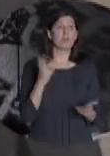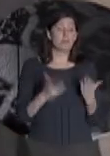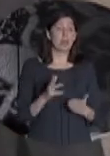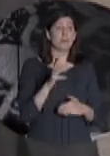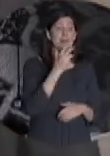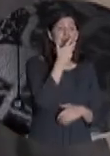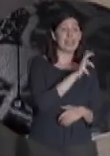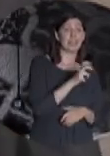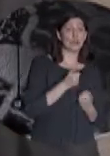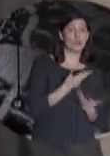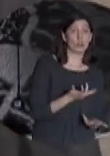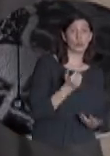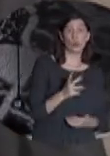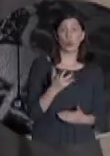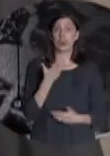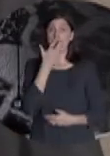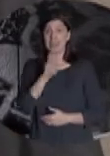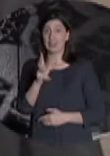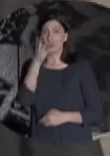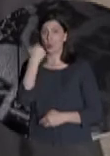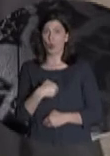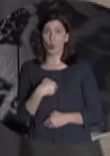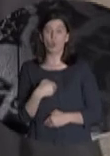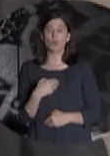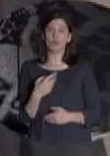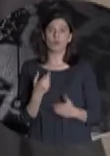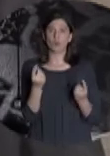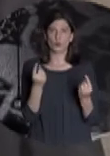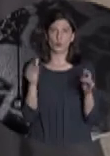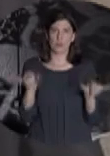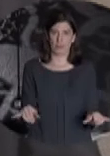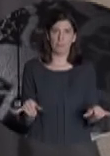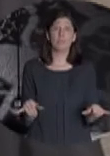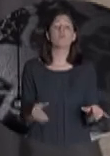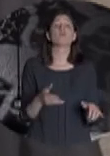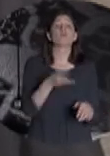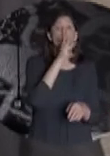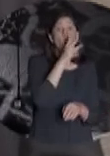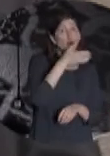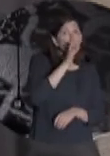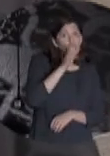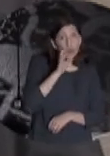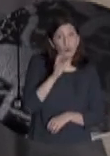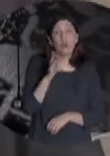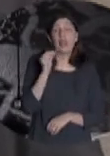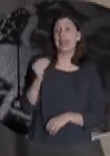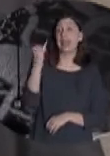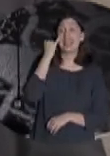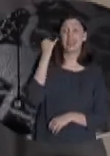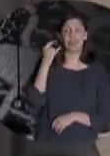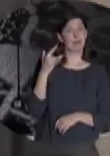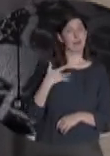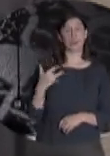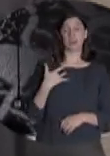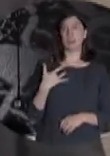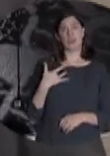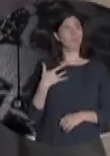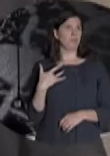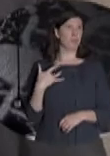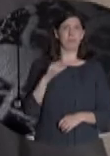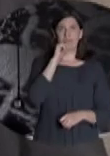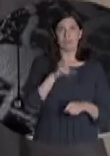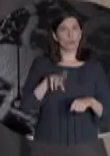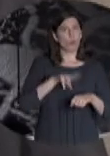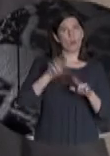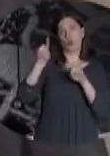it's heat stroke, you should treat it all the same, and really take precaution and make sure that you're drinking water and seek medical attention if you think, hey, something's not right with